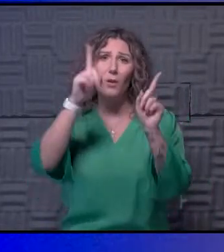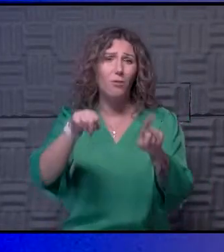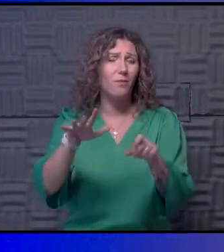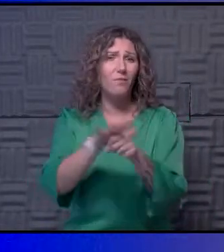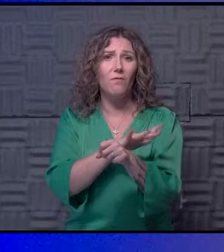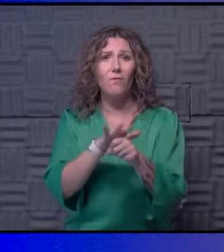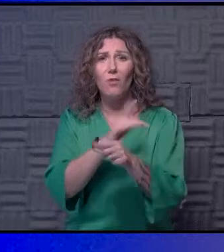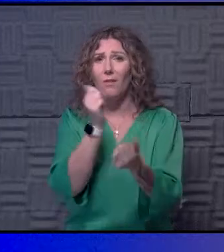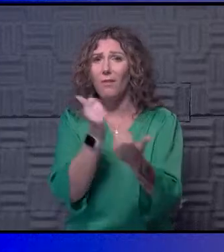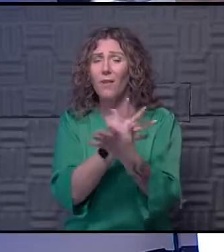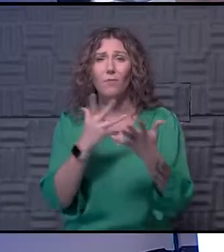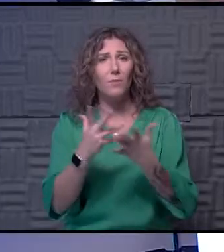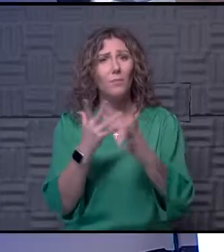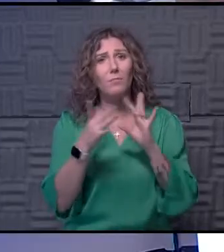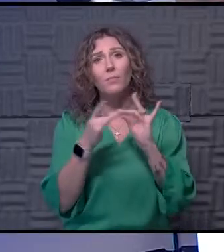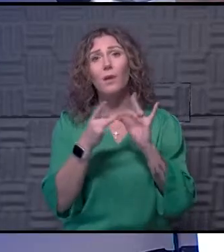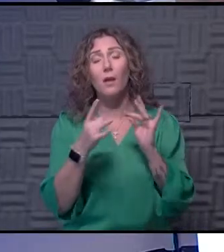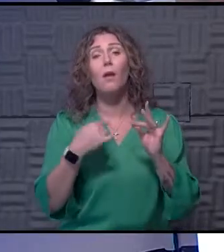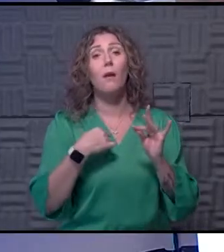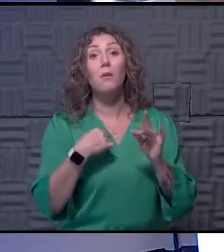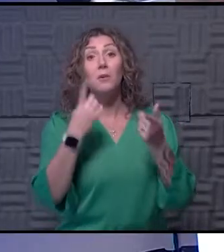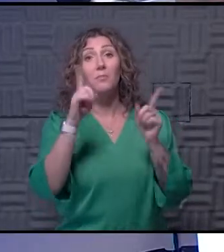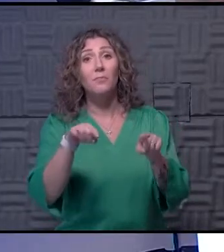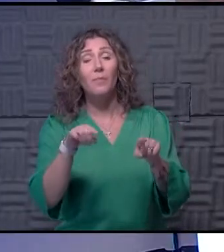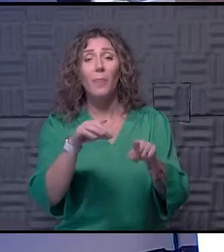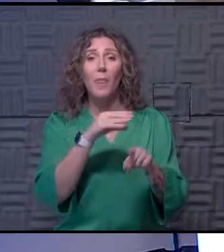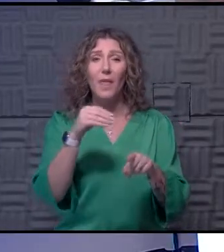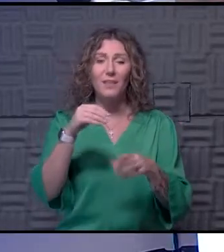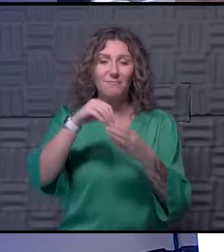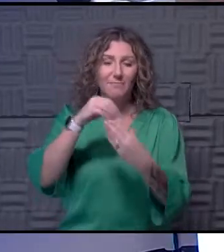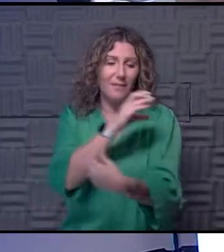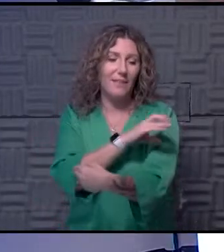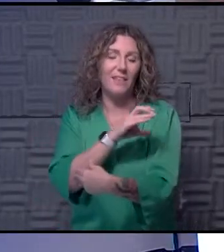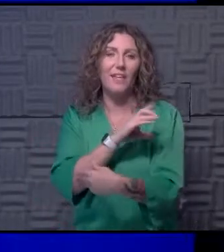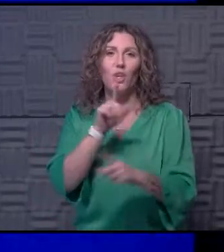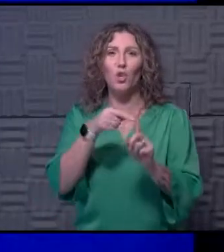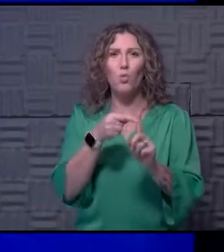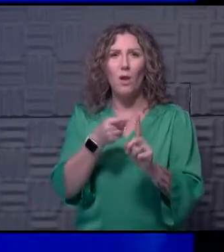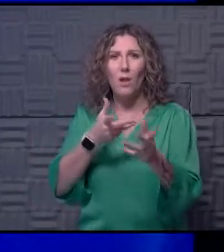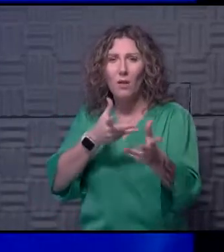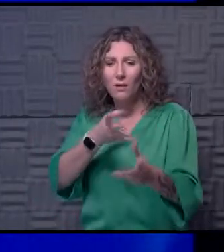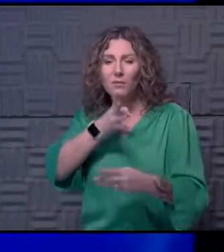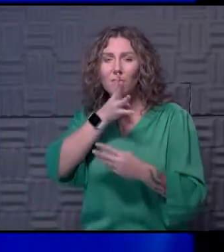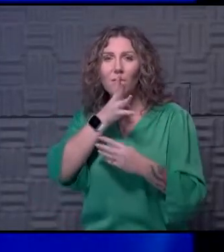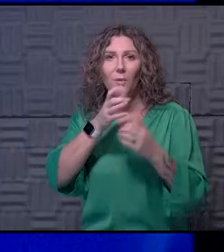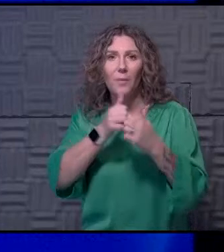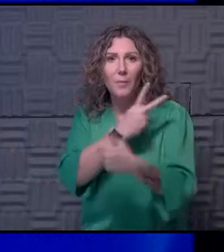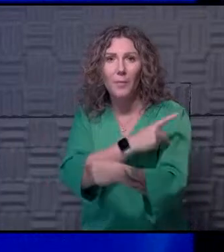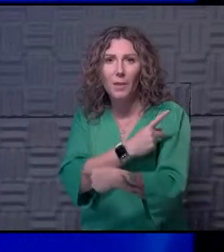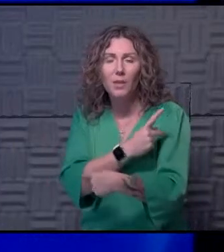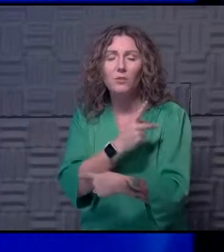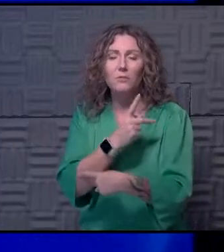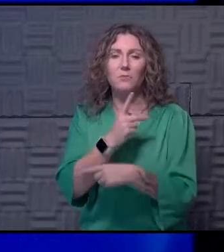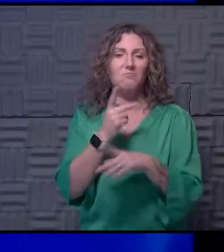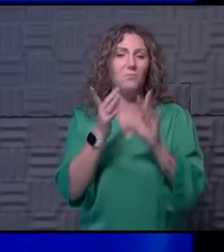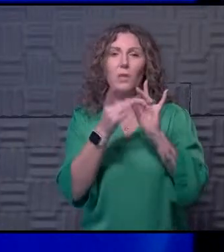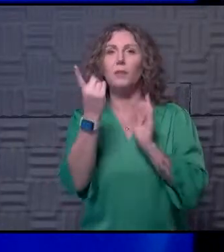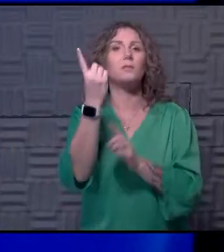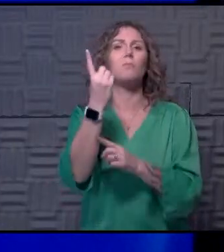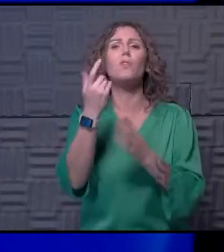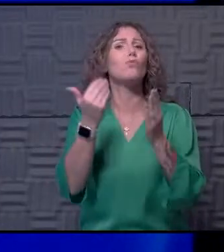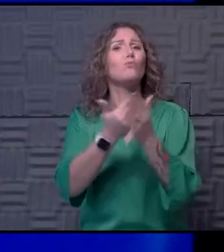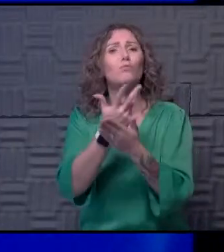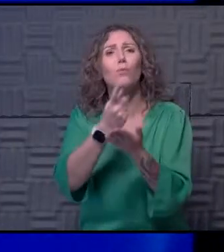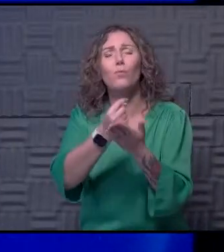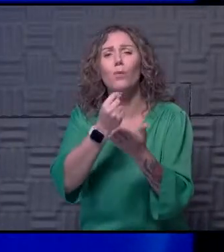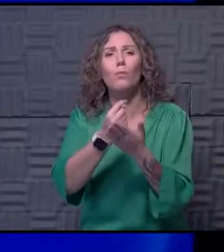everything they've said. I do too. I know in the clinic when I'm trying to talk to a patient about something, And there are new therapies